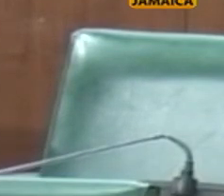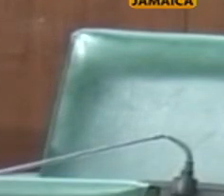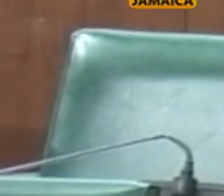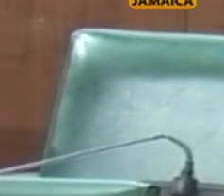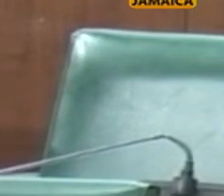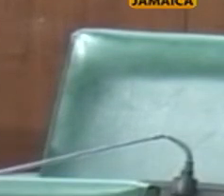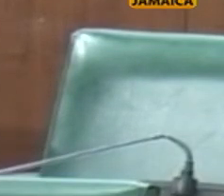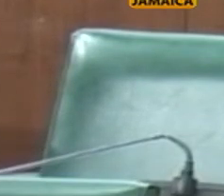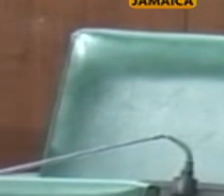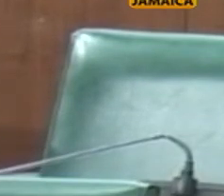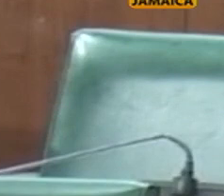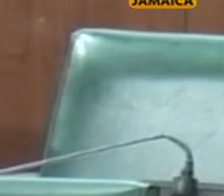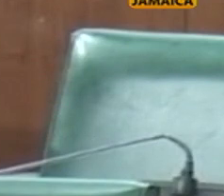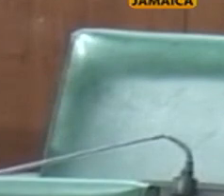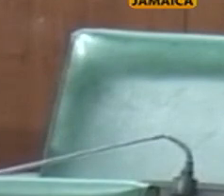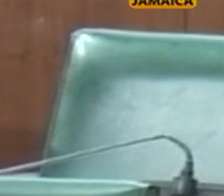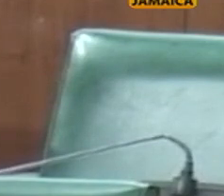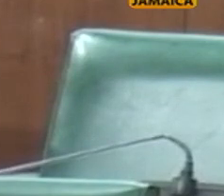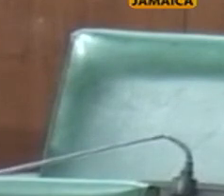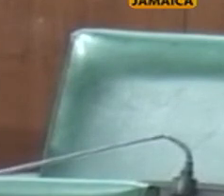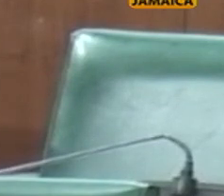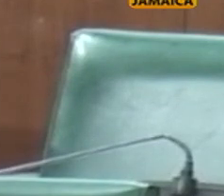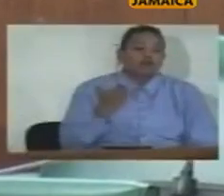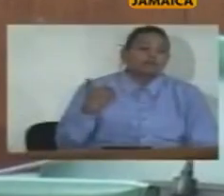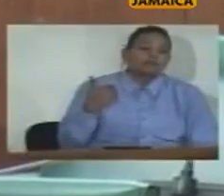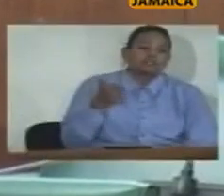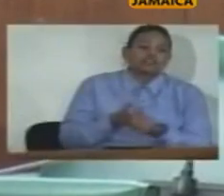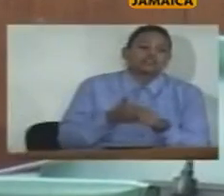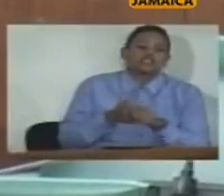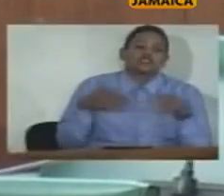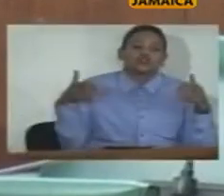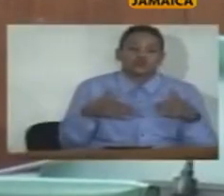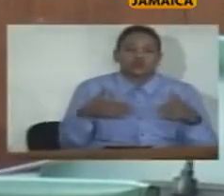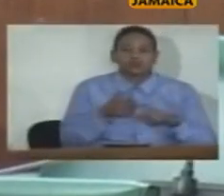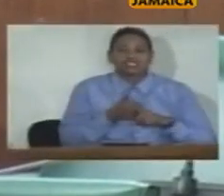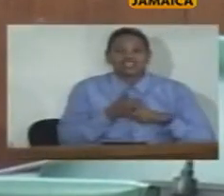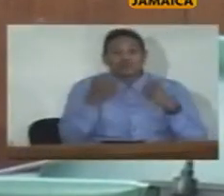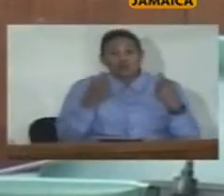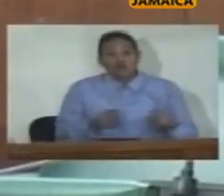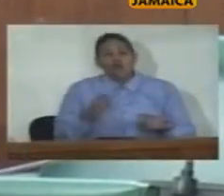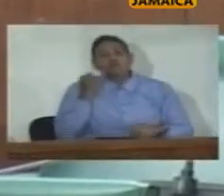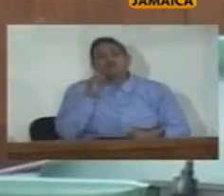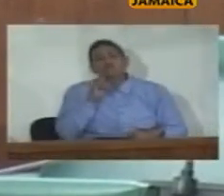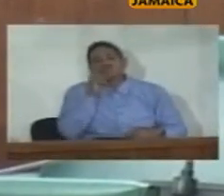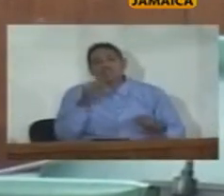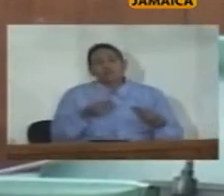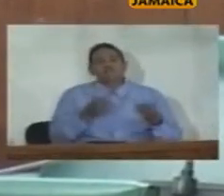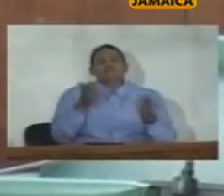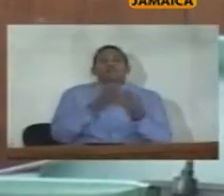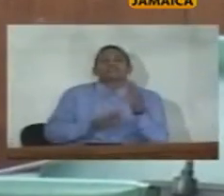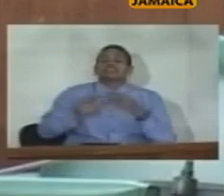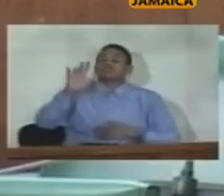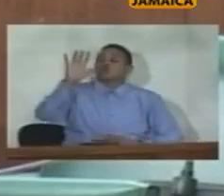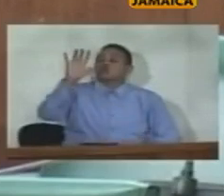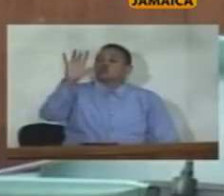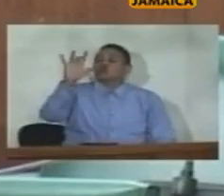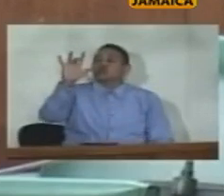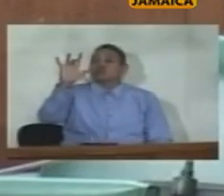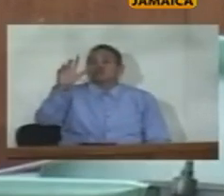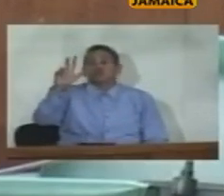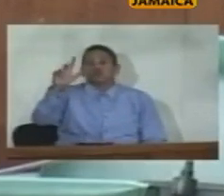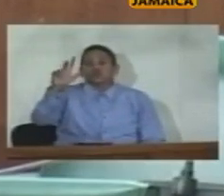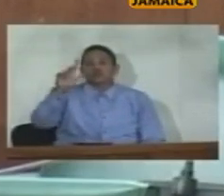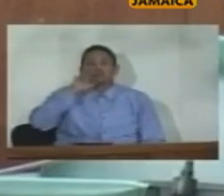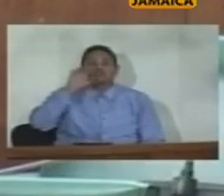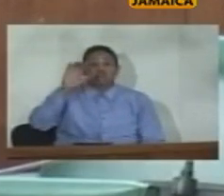by a 2/3 majority of all members of each House. And whereas it is provided by Section 23 of the Constitution of Jamaica